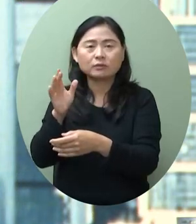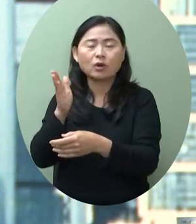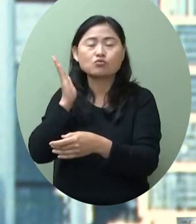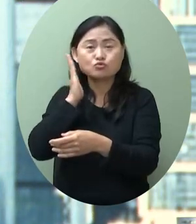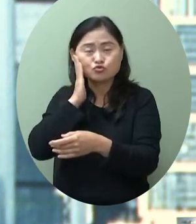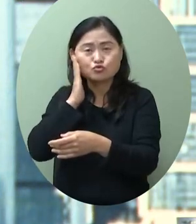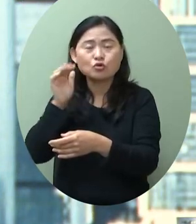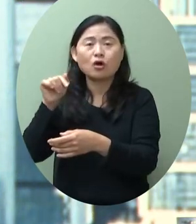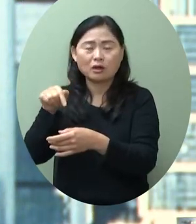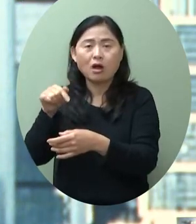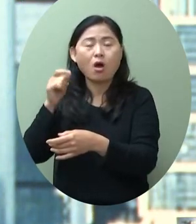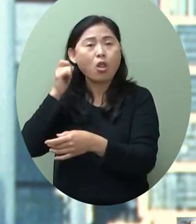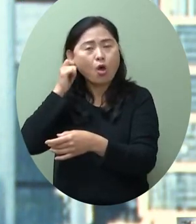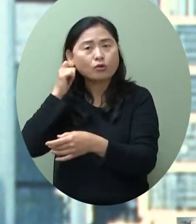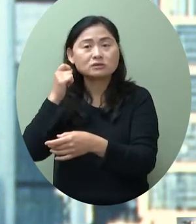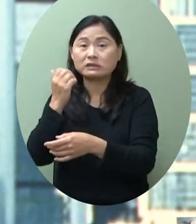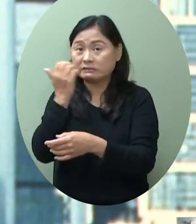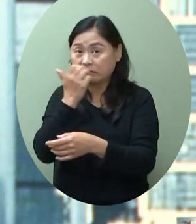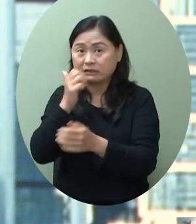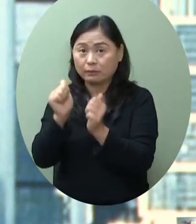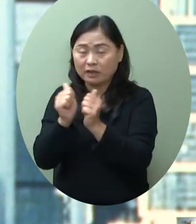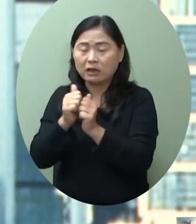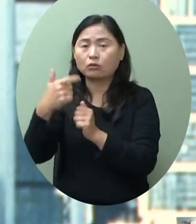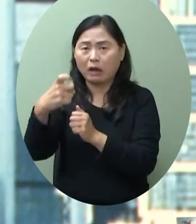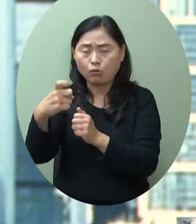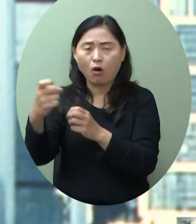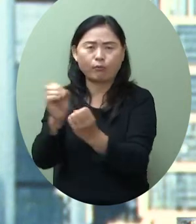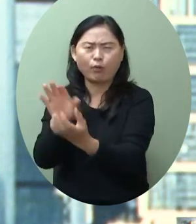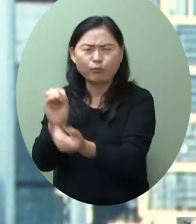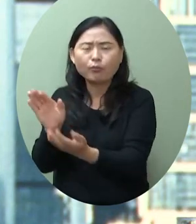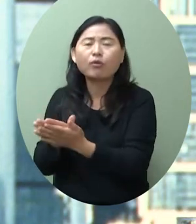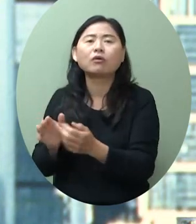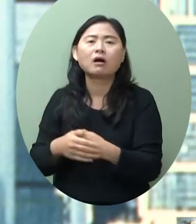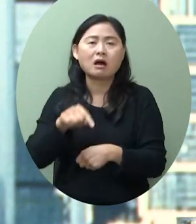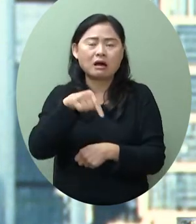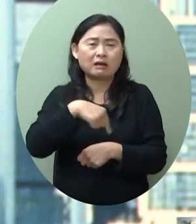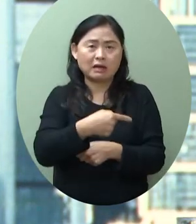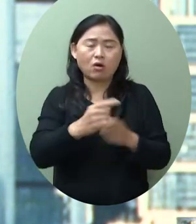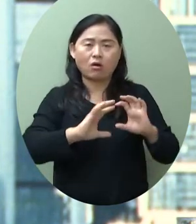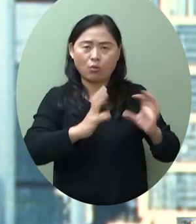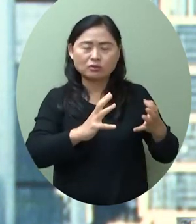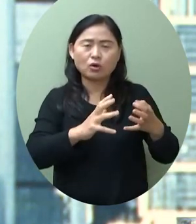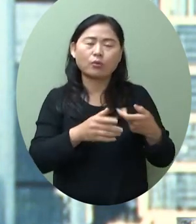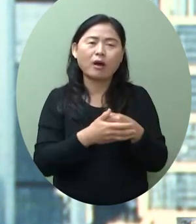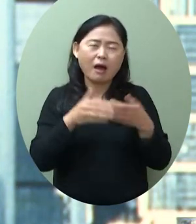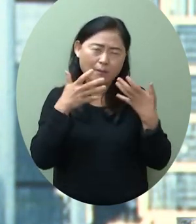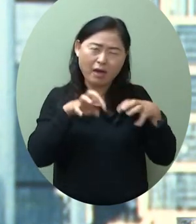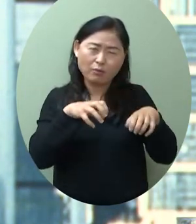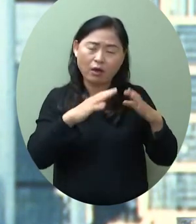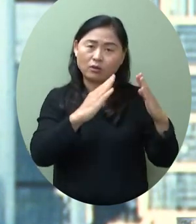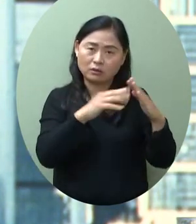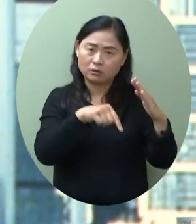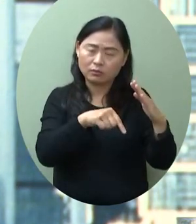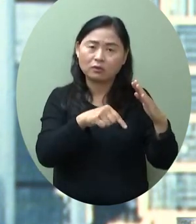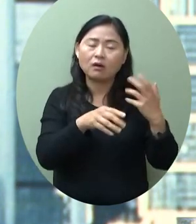shop cluster, which we are very worried. So for the time being, we have no plan to relax